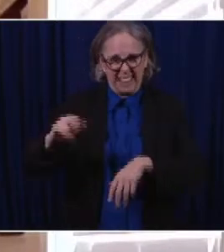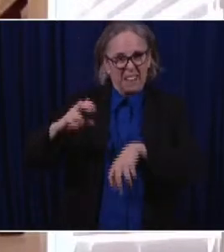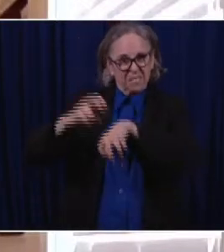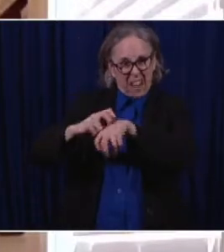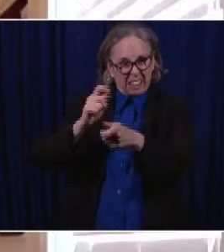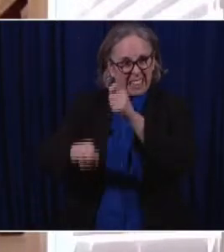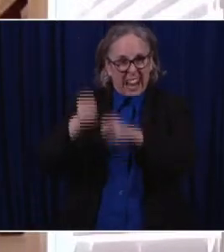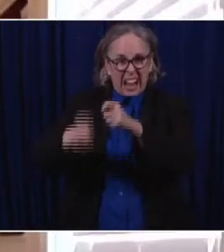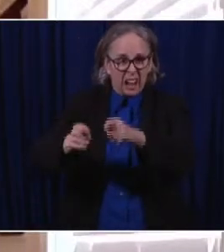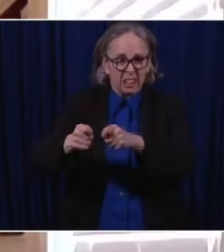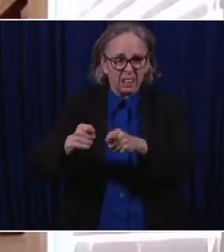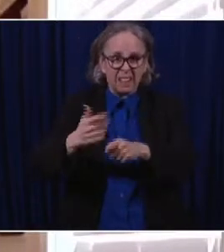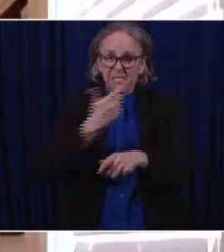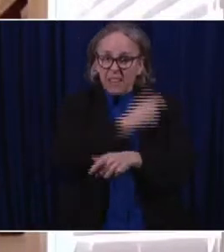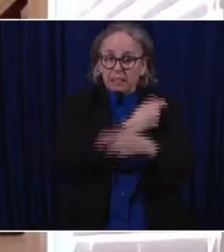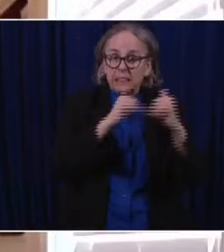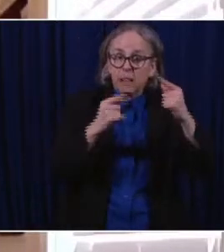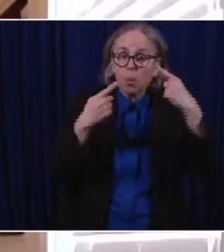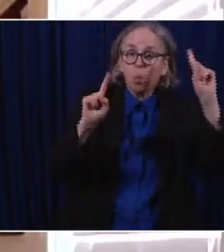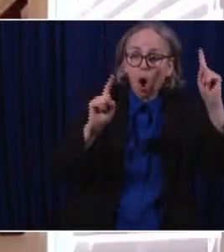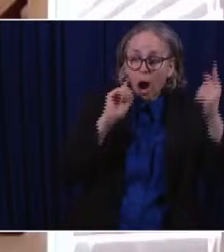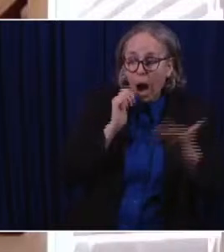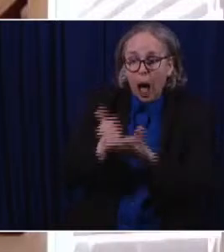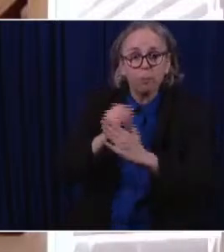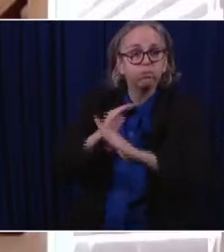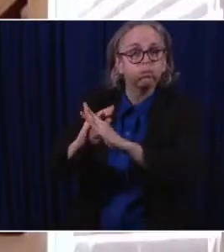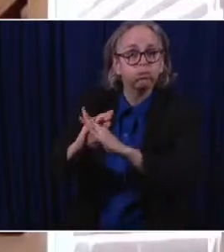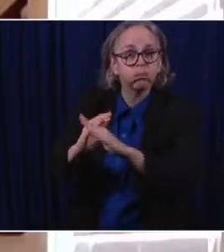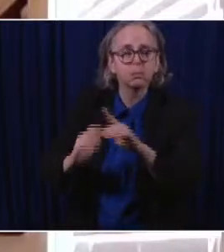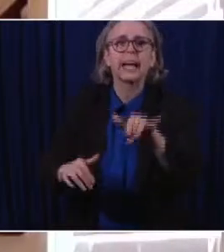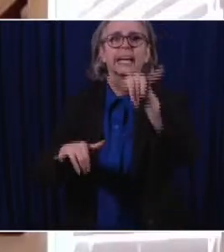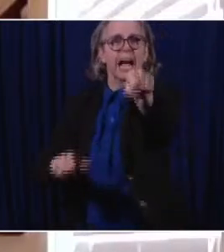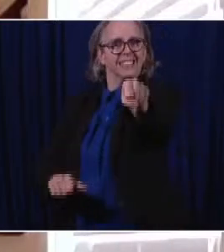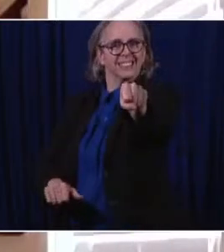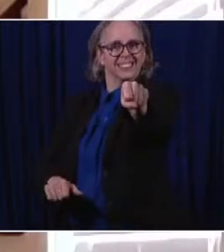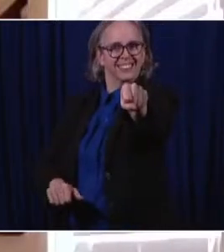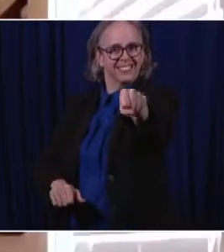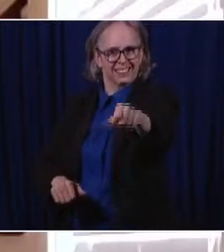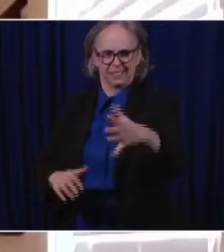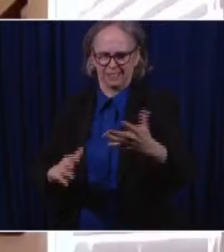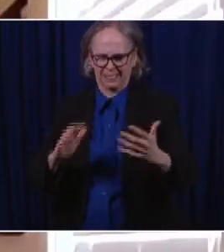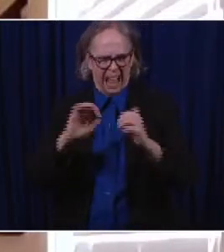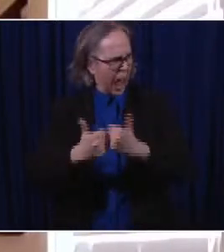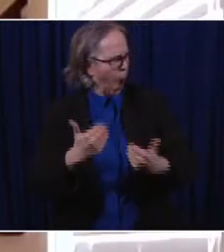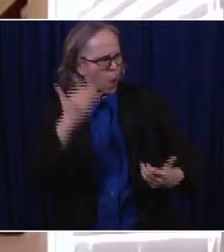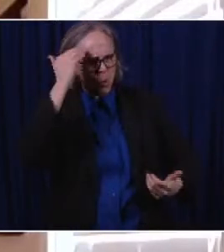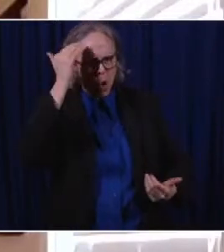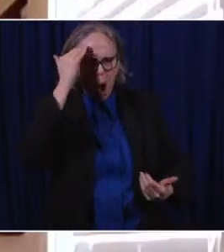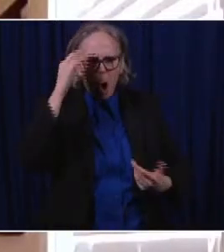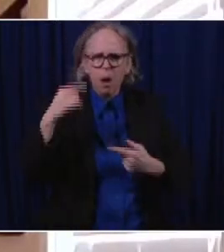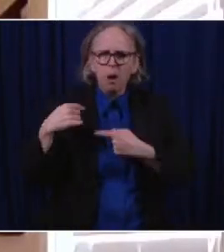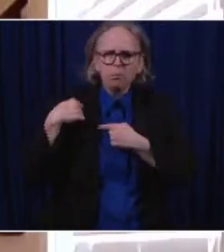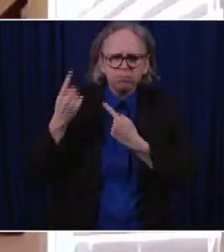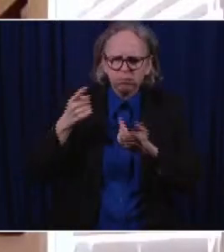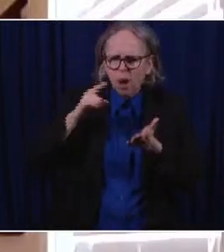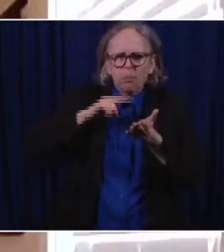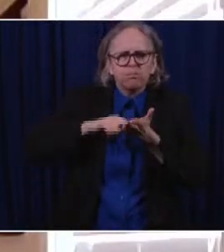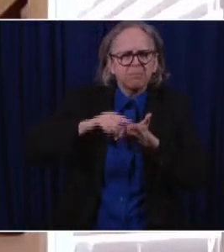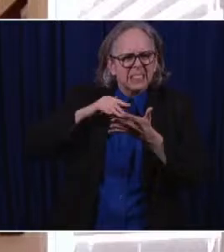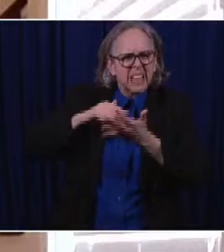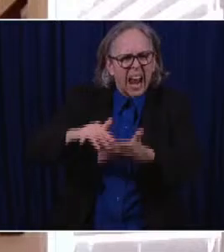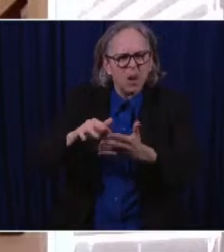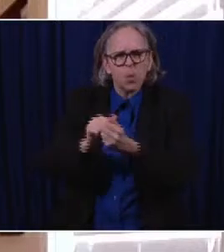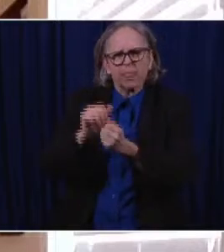yes. First, we now have multiple studies of our current mRNA vaccines that have shown that